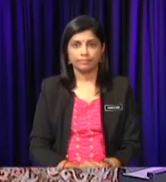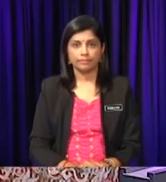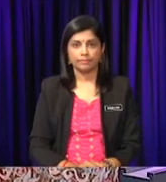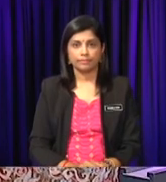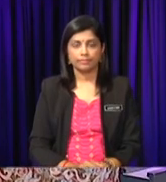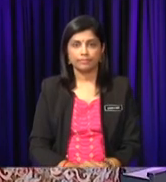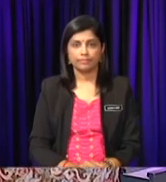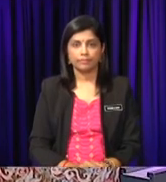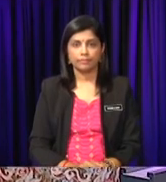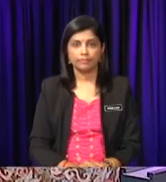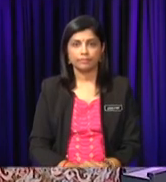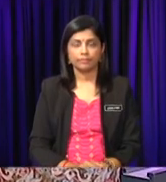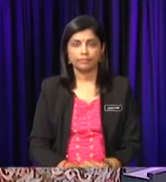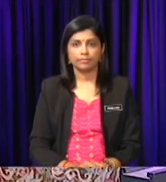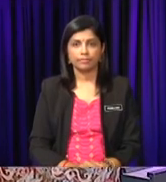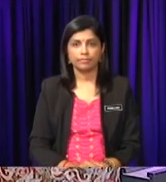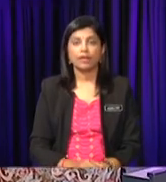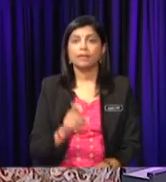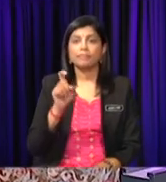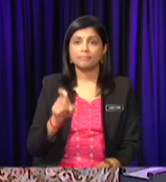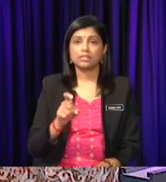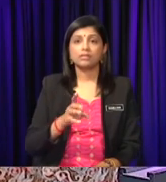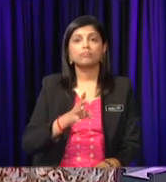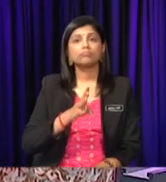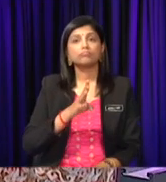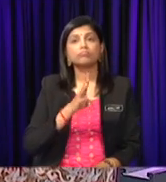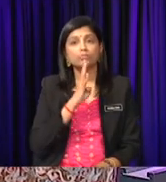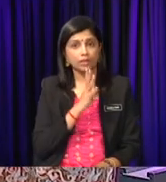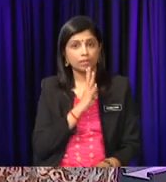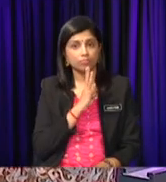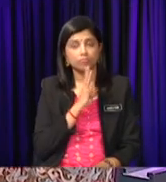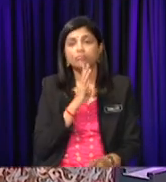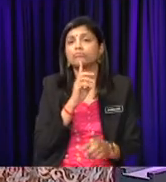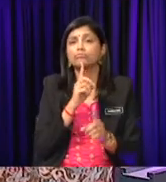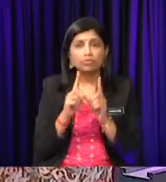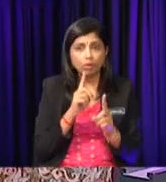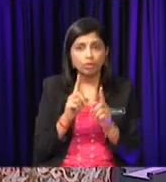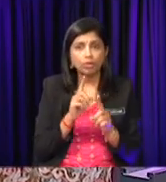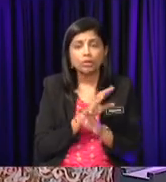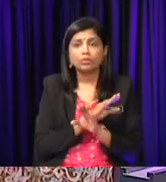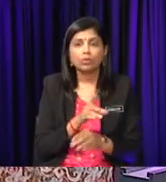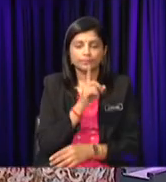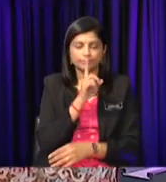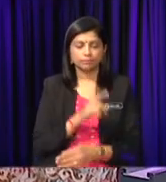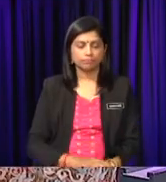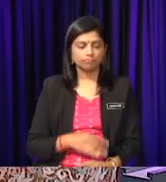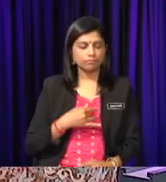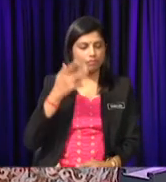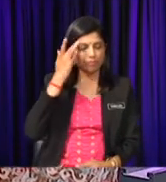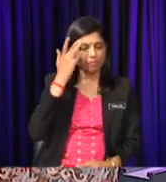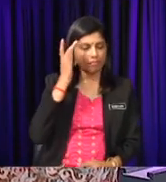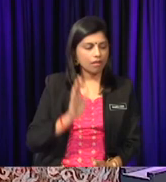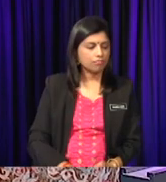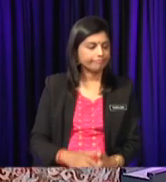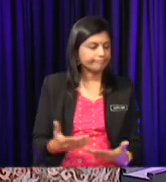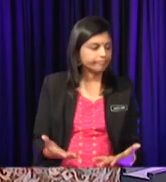beginning, must speak up when you are asked. Okay, girls? Right. All right, next. Part 3. Yes,